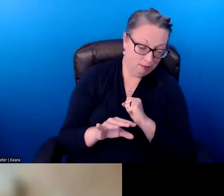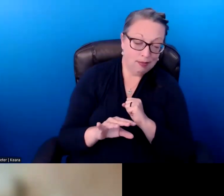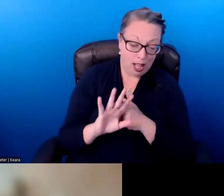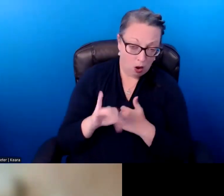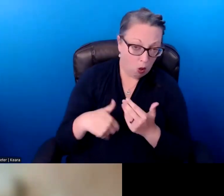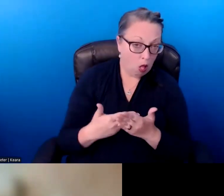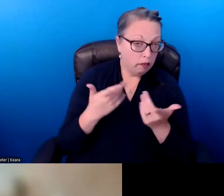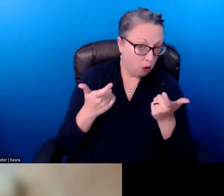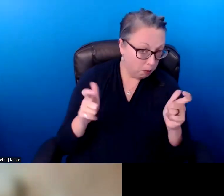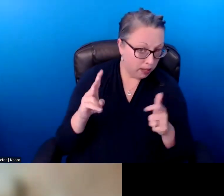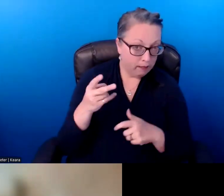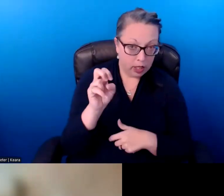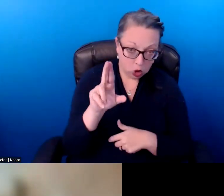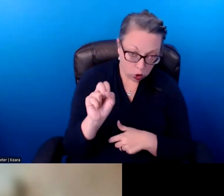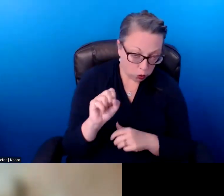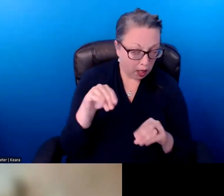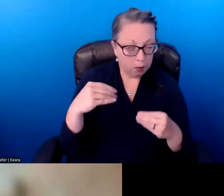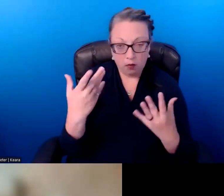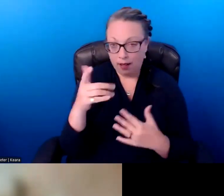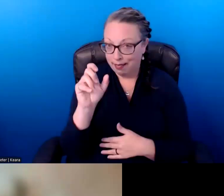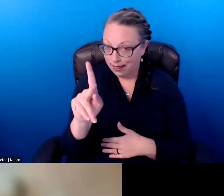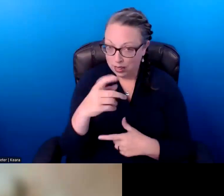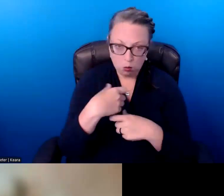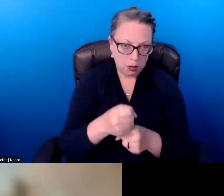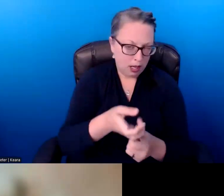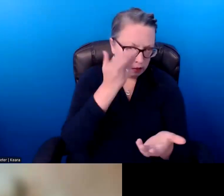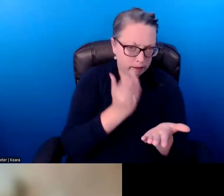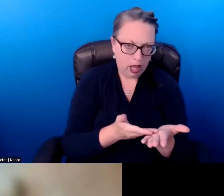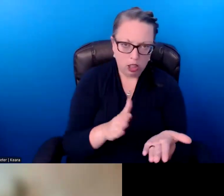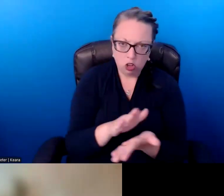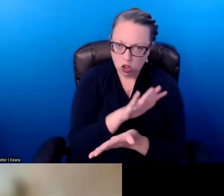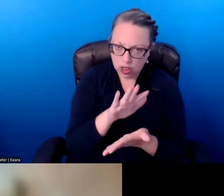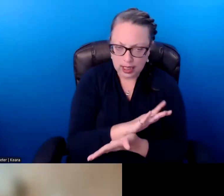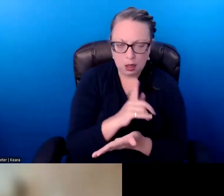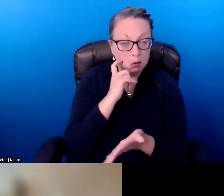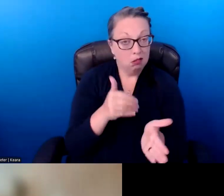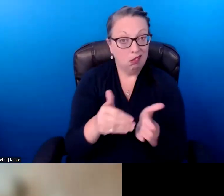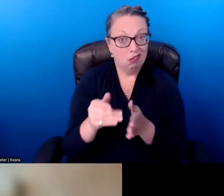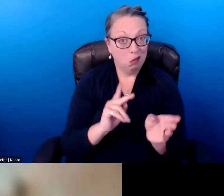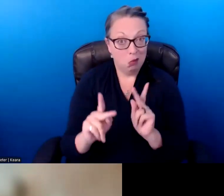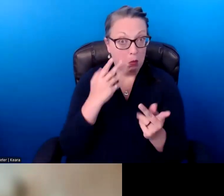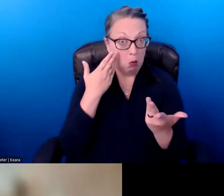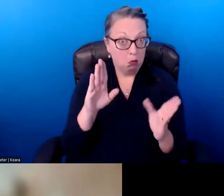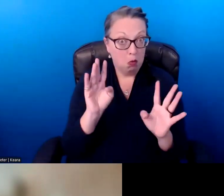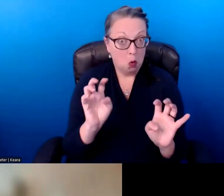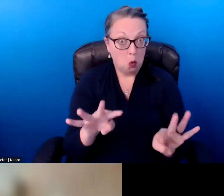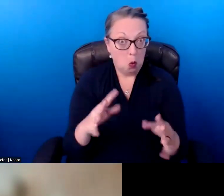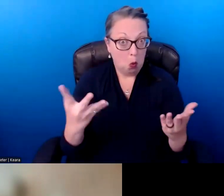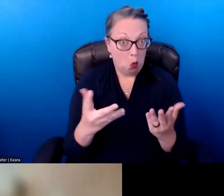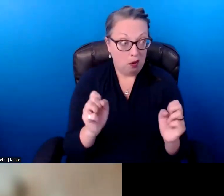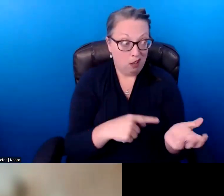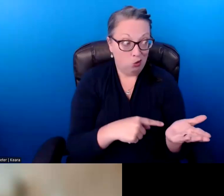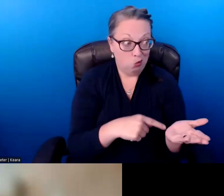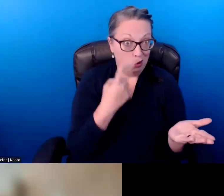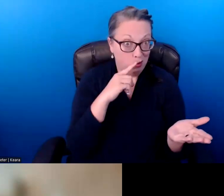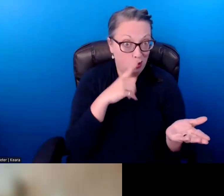venues. I give all the links. We've created a fact sheet because very often people don't know, what can you bill for, and